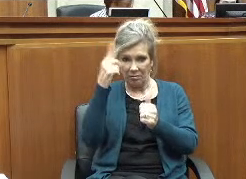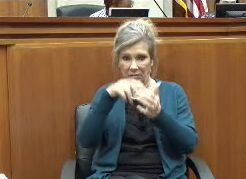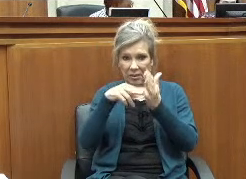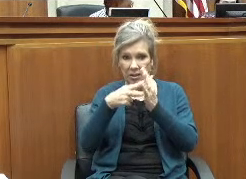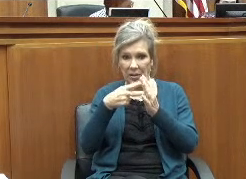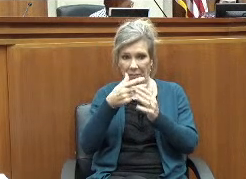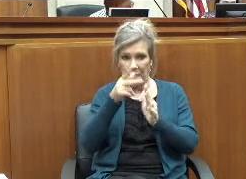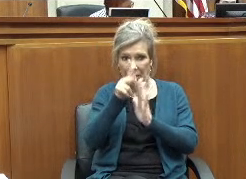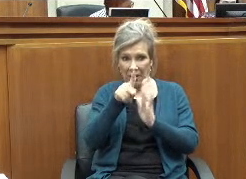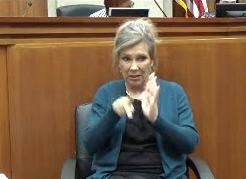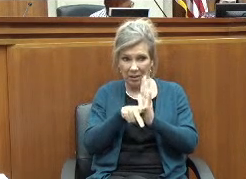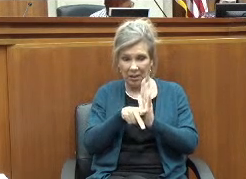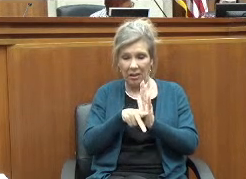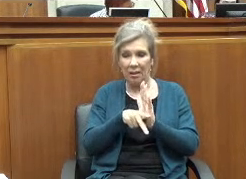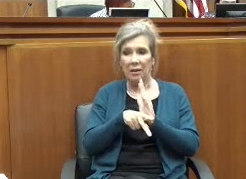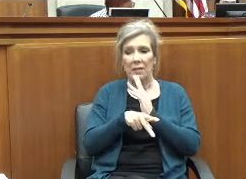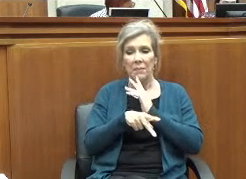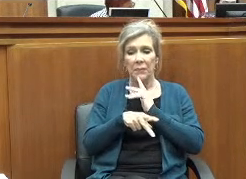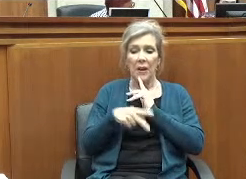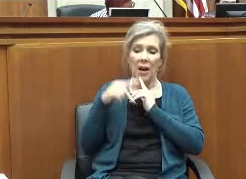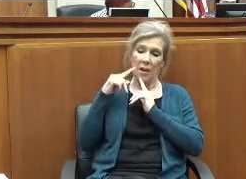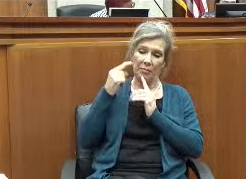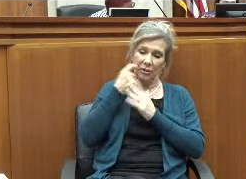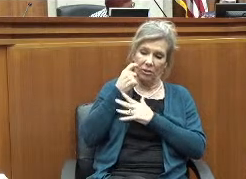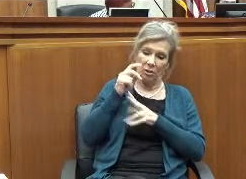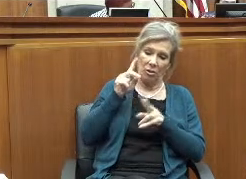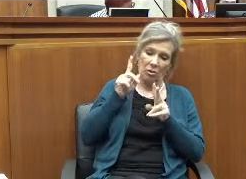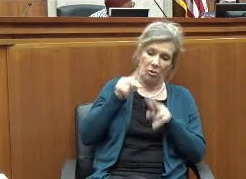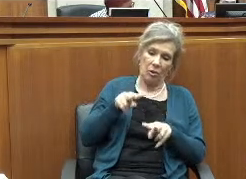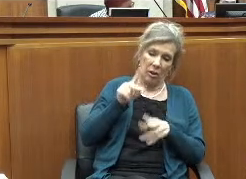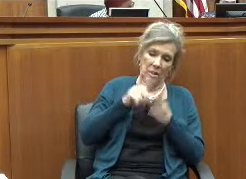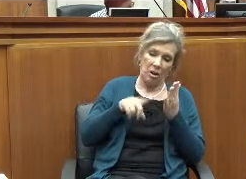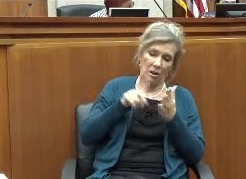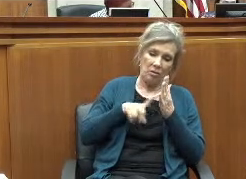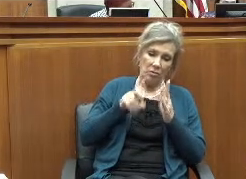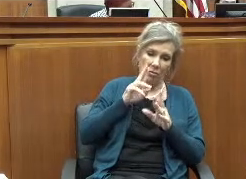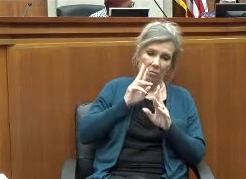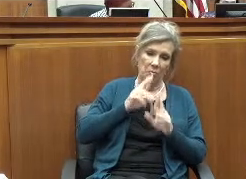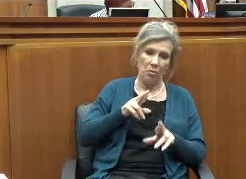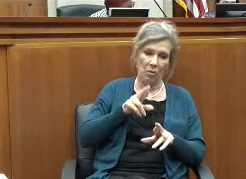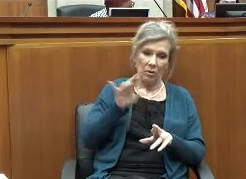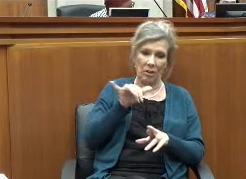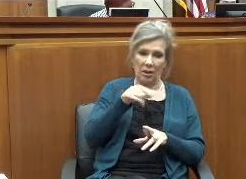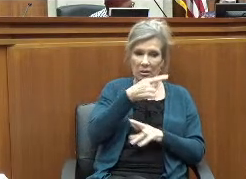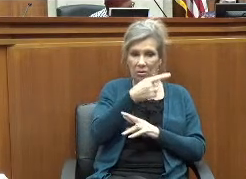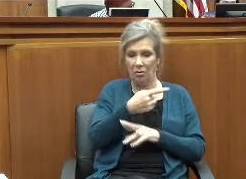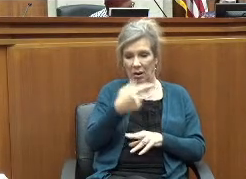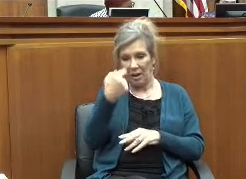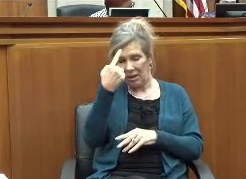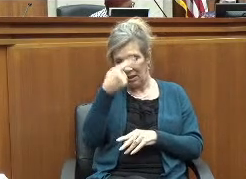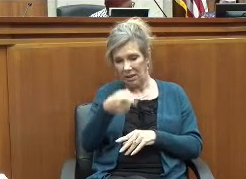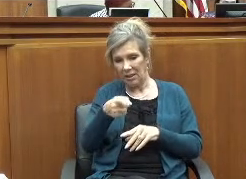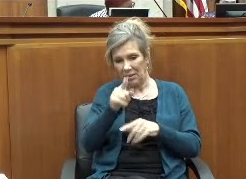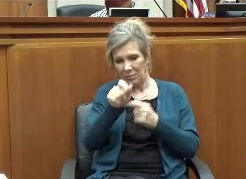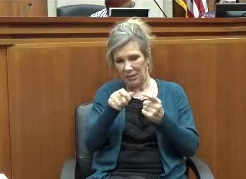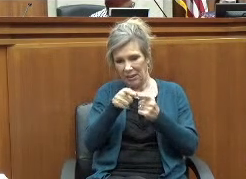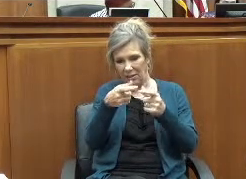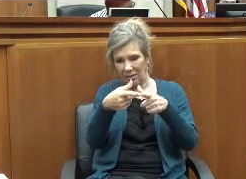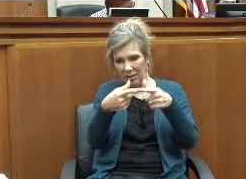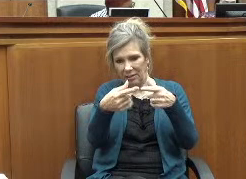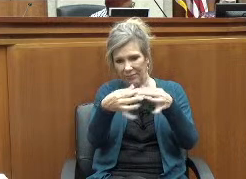probably, and I'm just looking at the audit report like you are, I think that this particular language